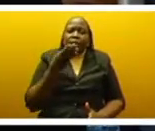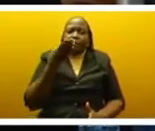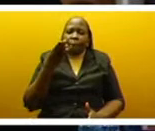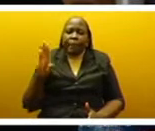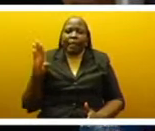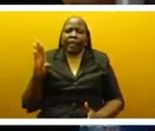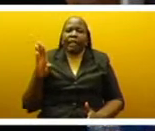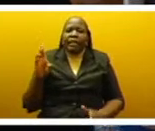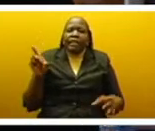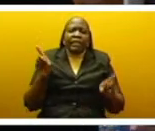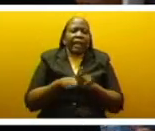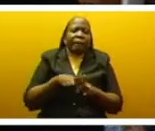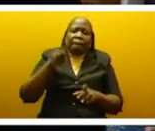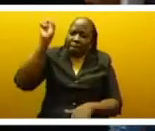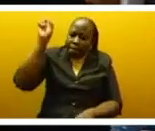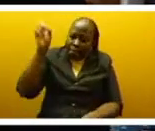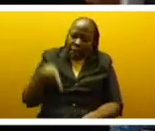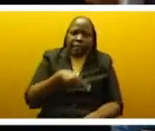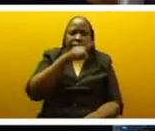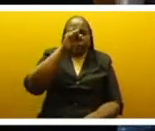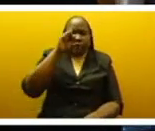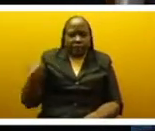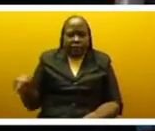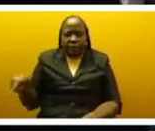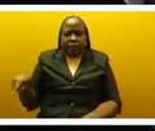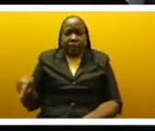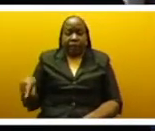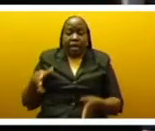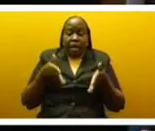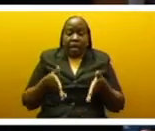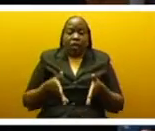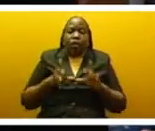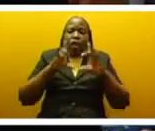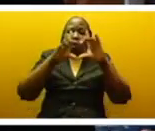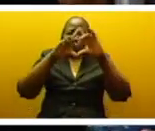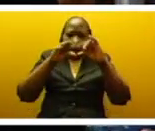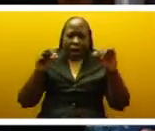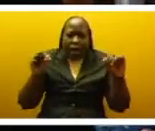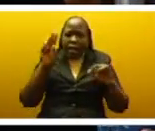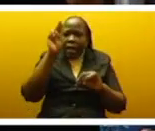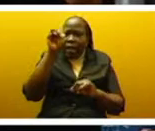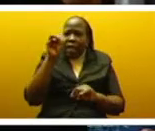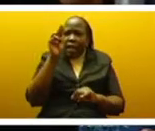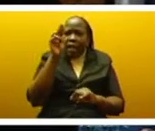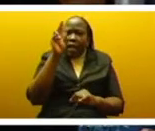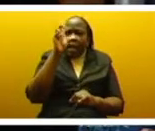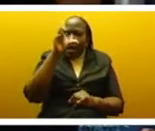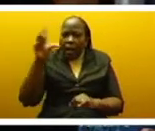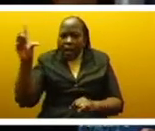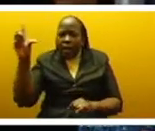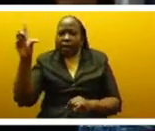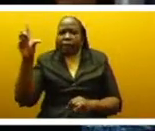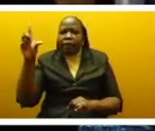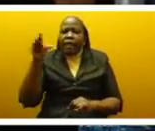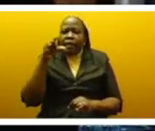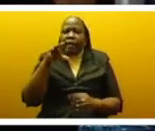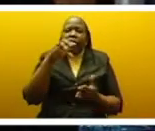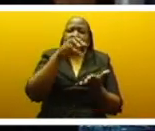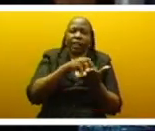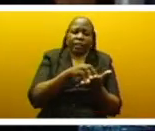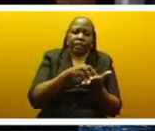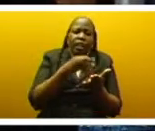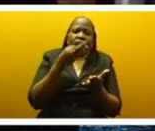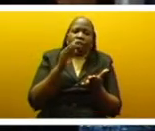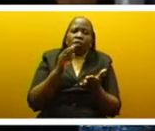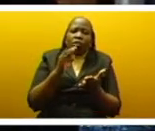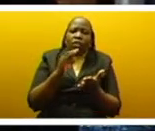null and void. And the terms null and void, and this is one of the cases we've stated before you, the case of